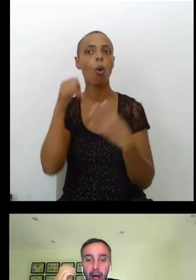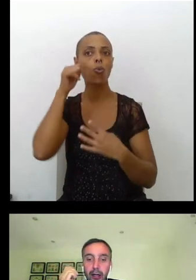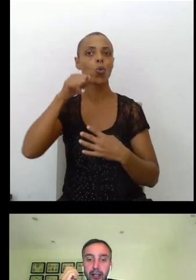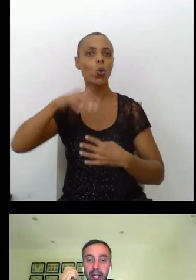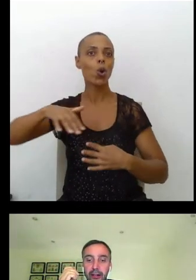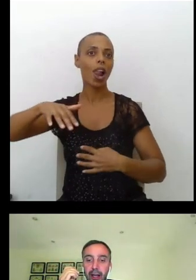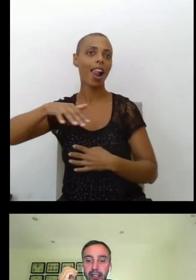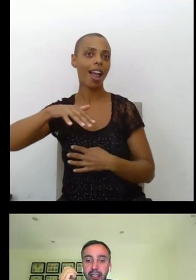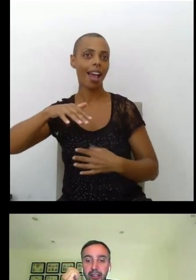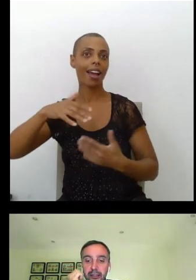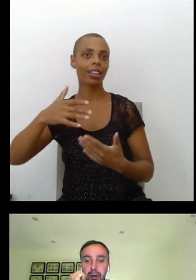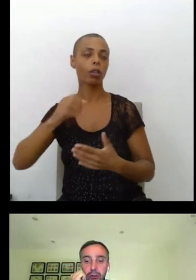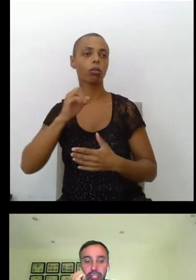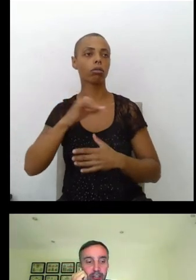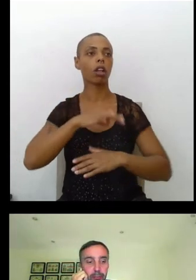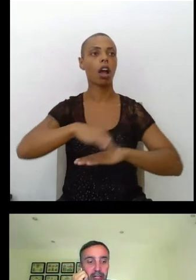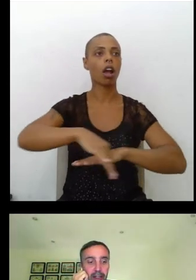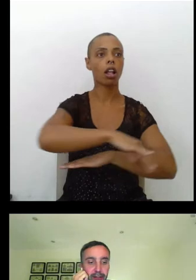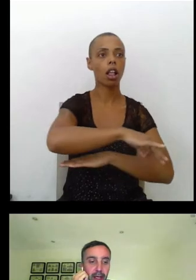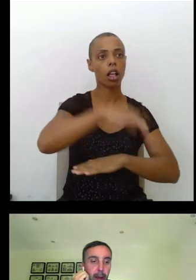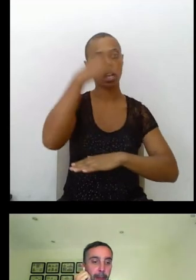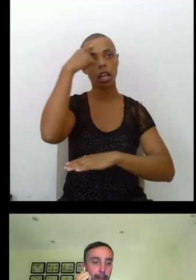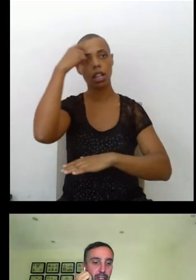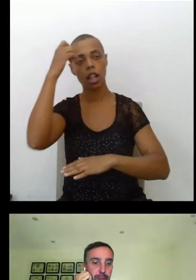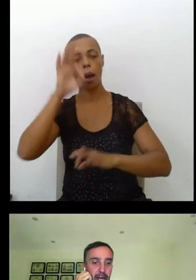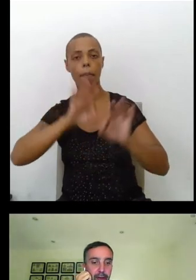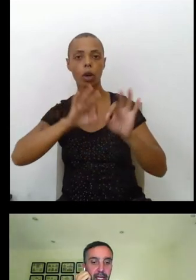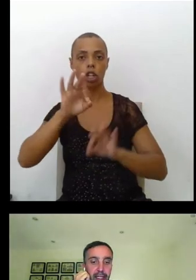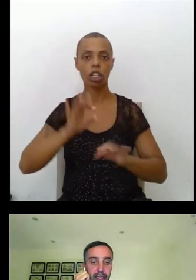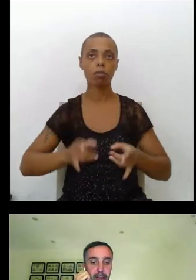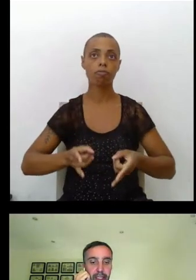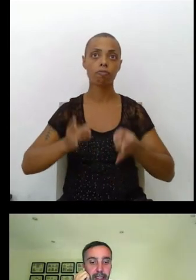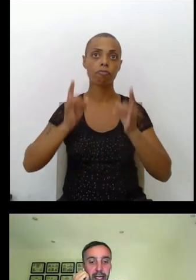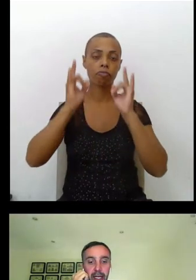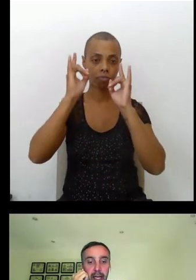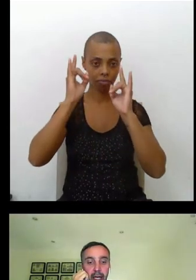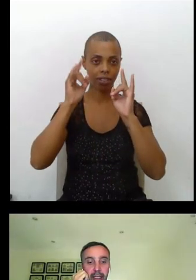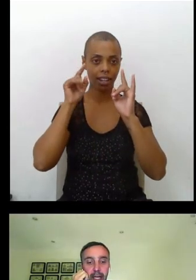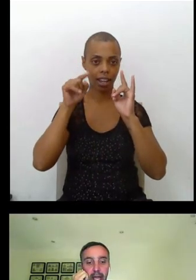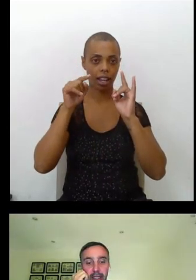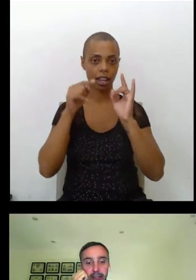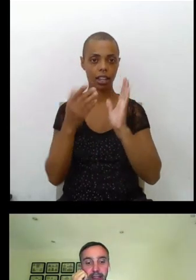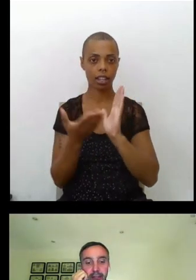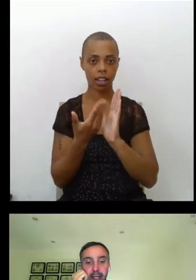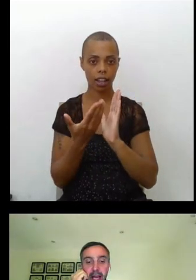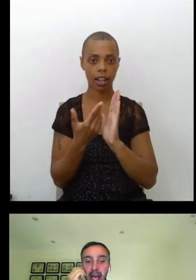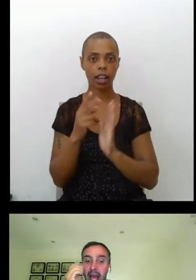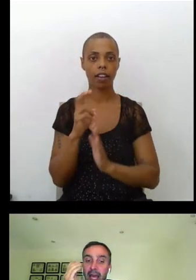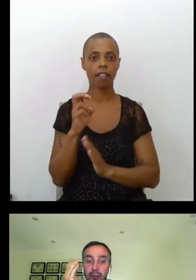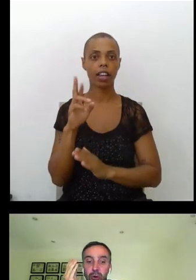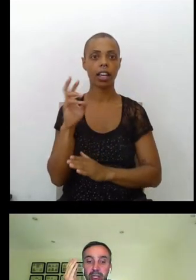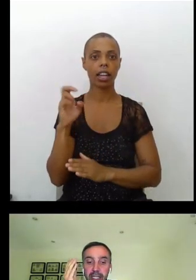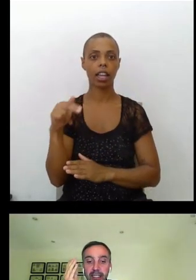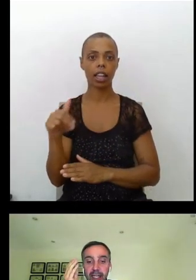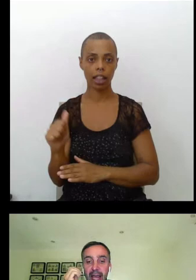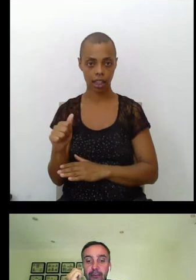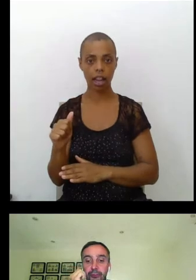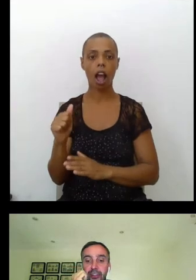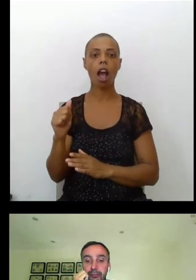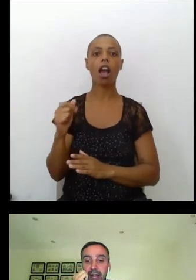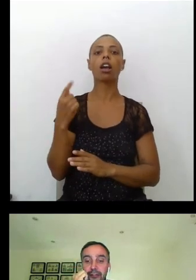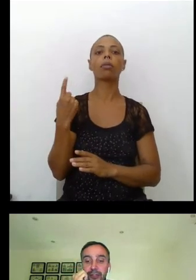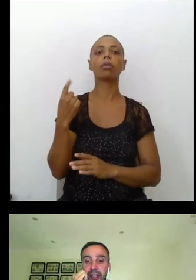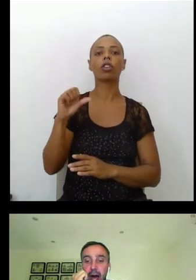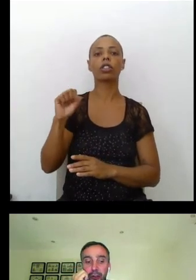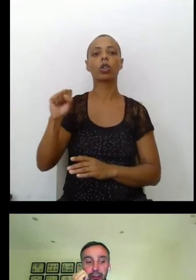female Architects ideas projects buildings published by vagina Dietrich in 1986 do indeed